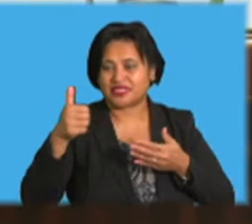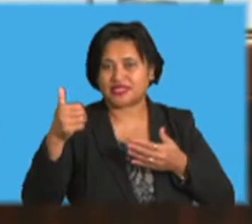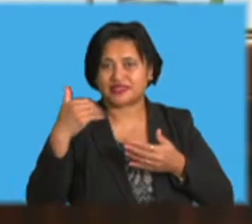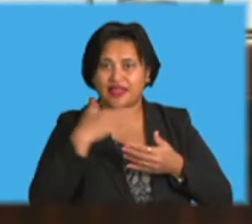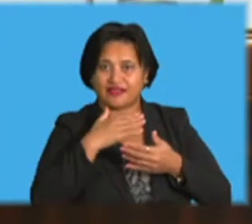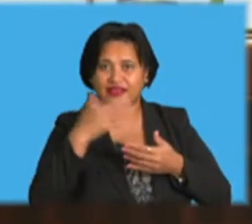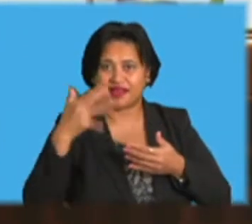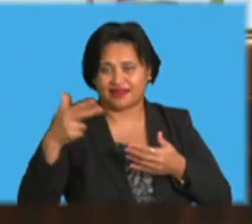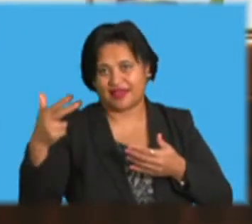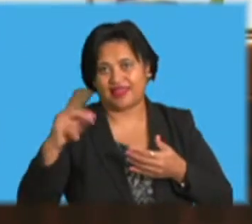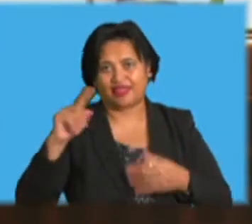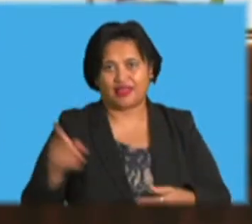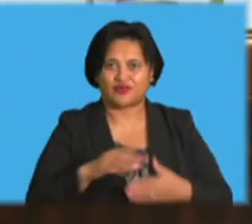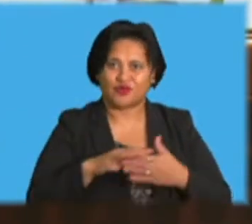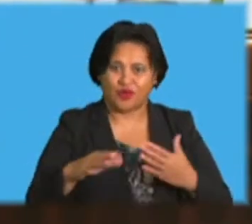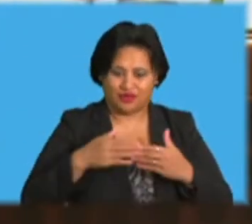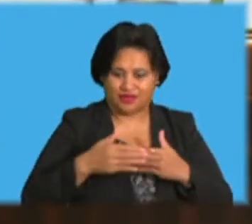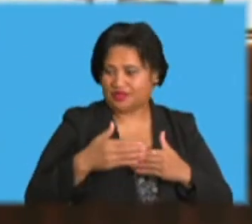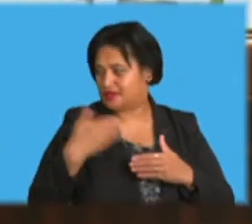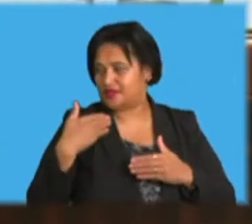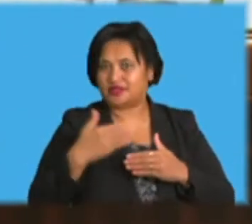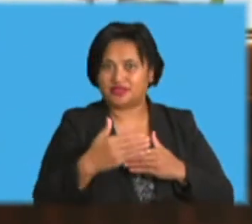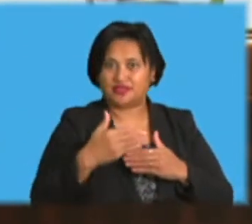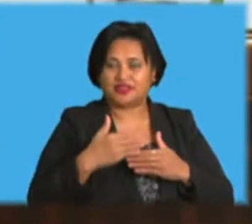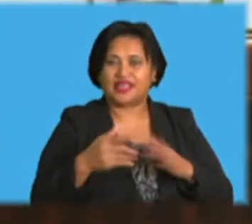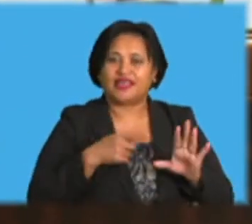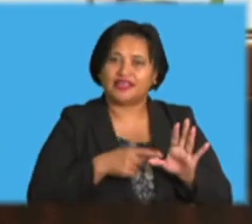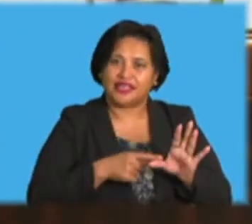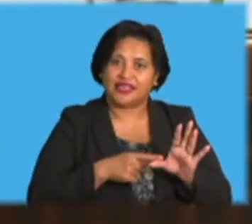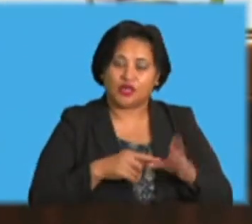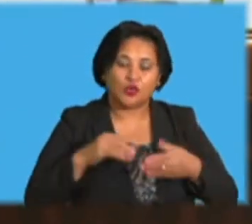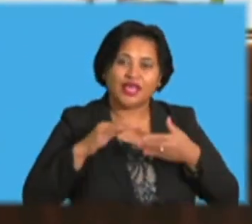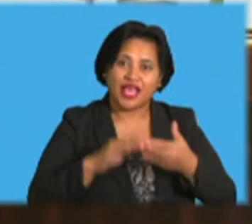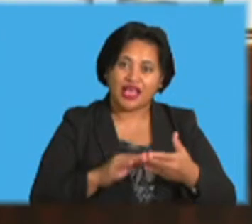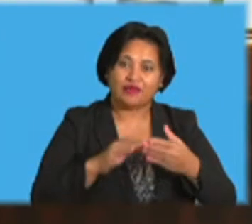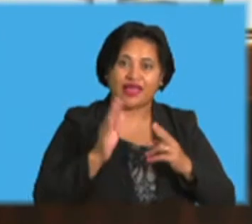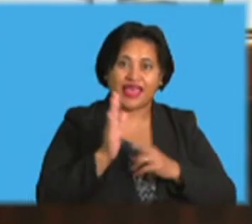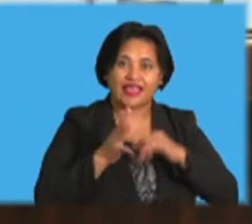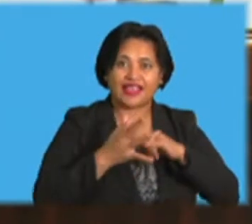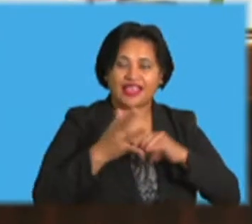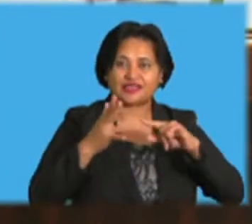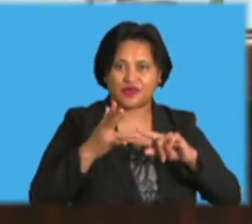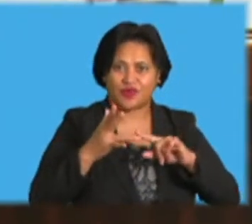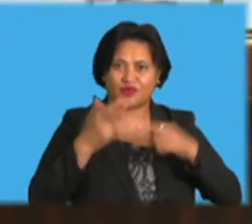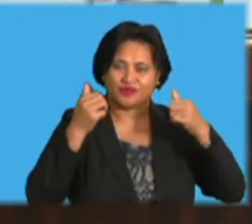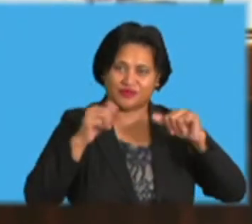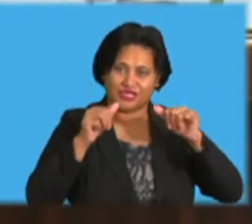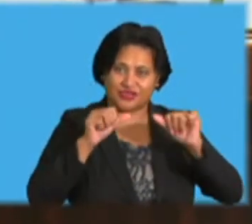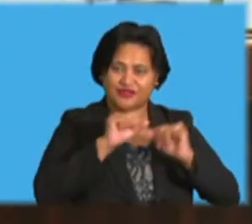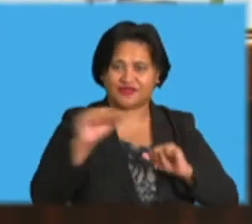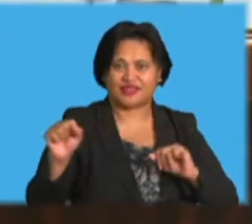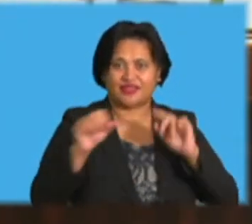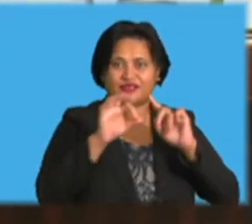8,698,920 during this financial year. We're able to help the NSOs achieving the goals set out their